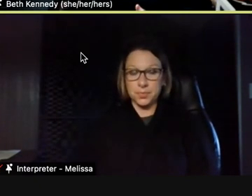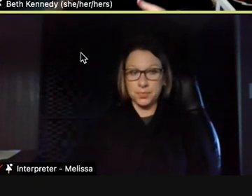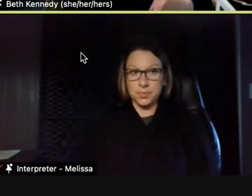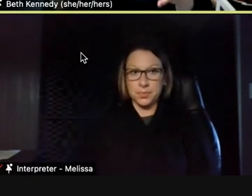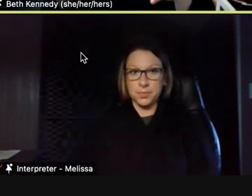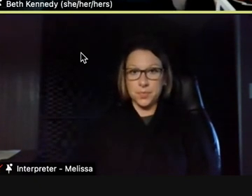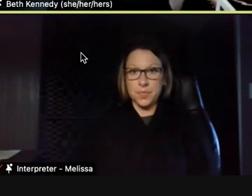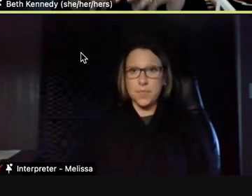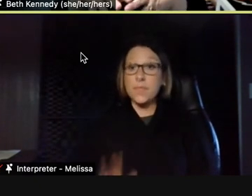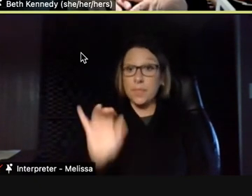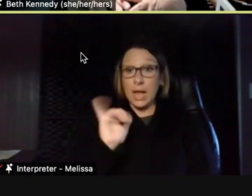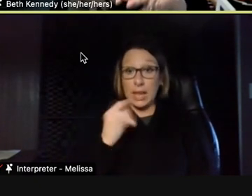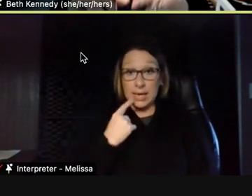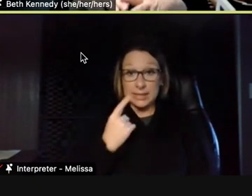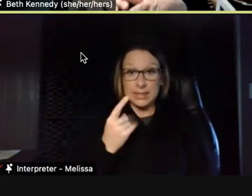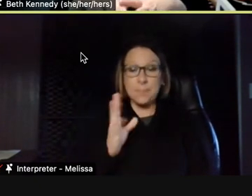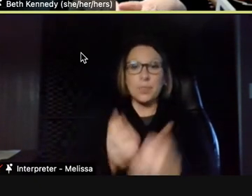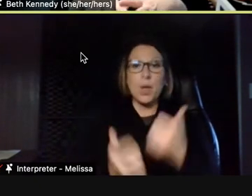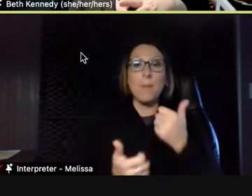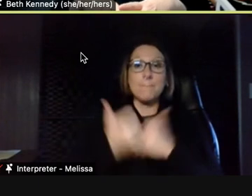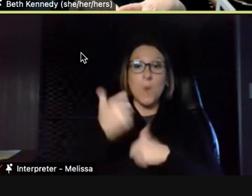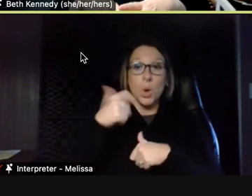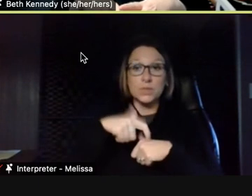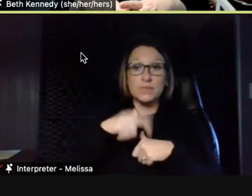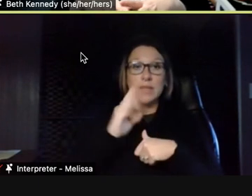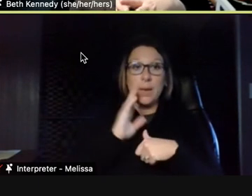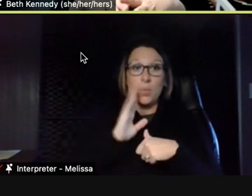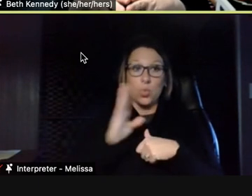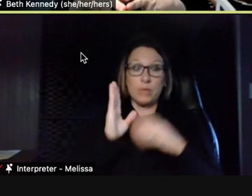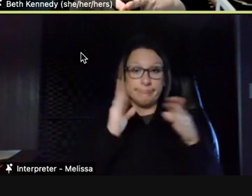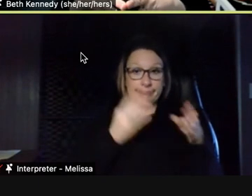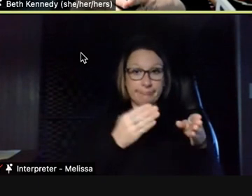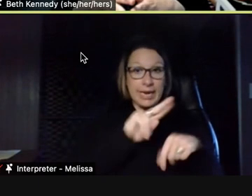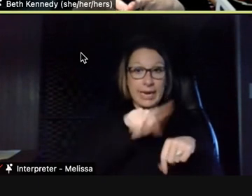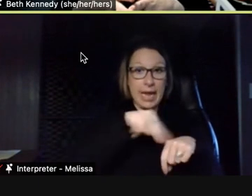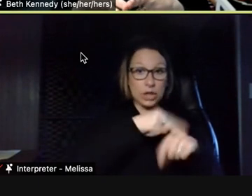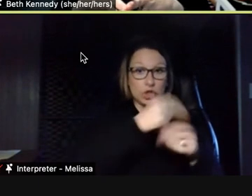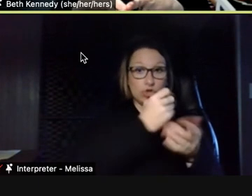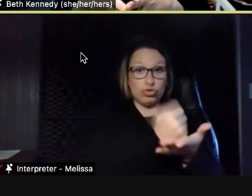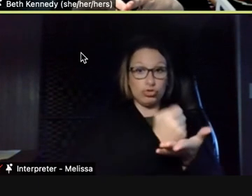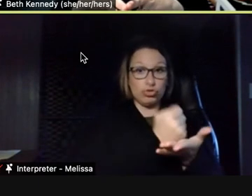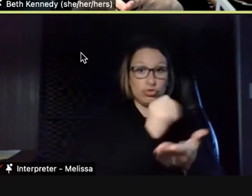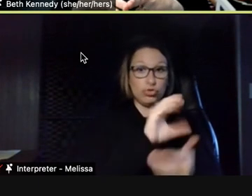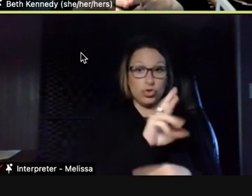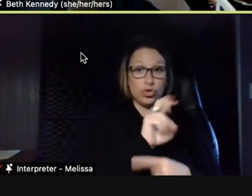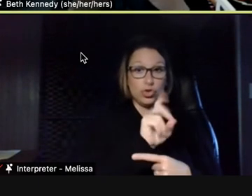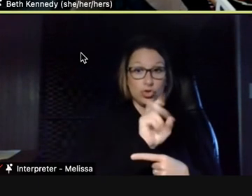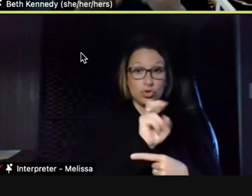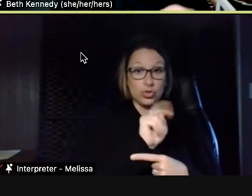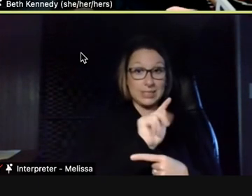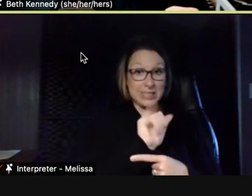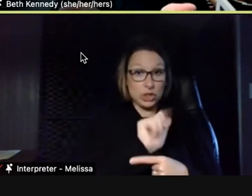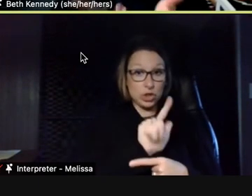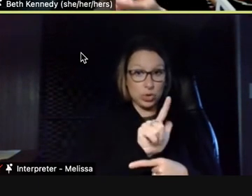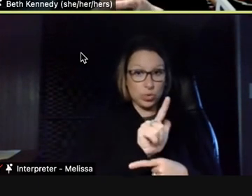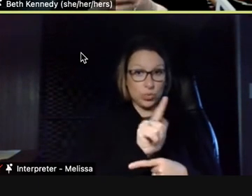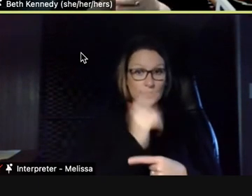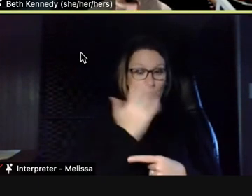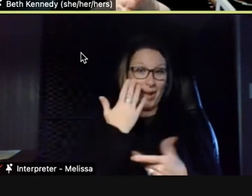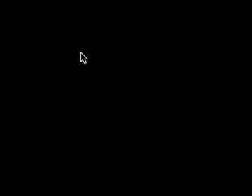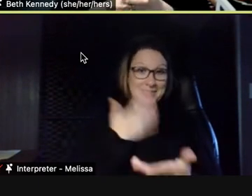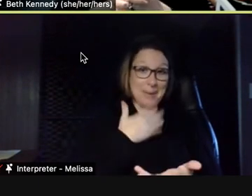as I said, I'm going to spend most of my time on this national credential because that's my bias, I